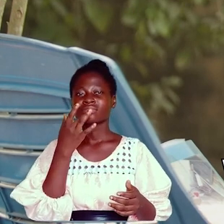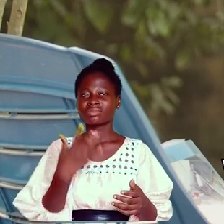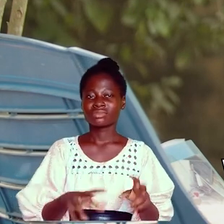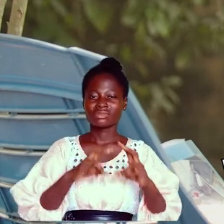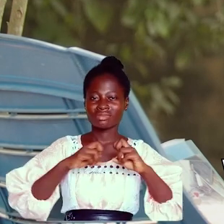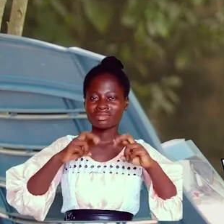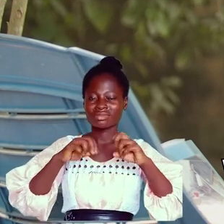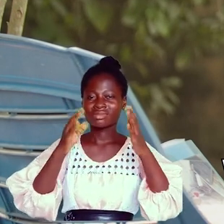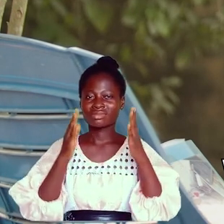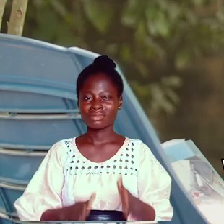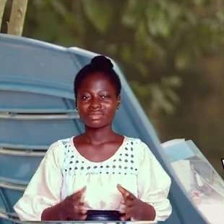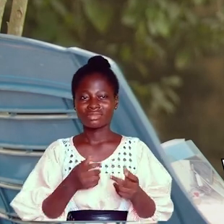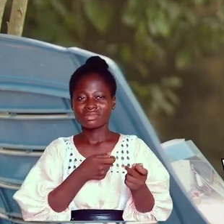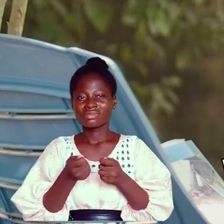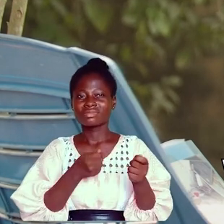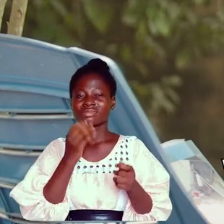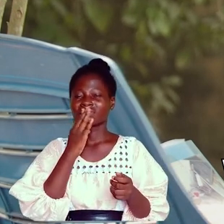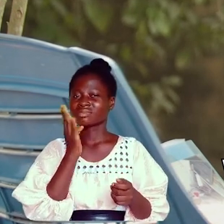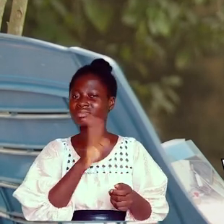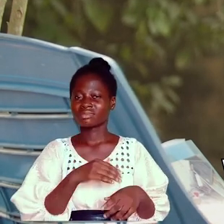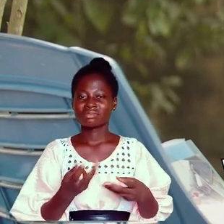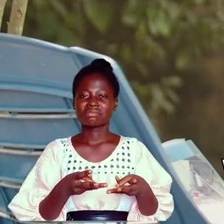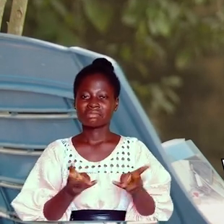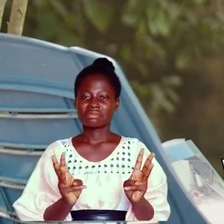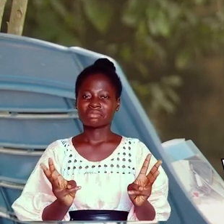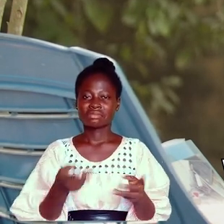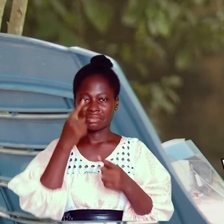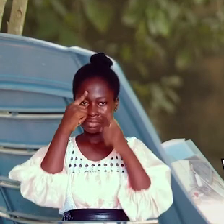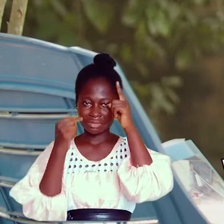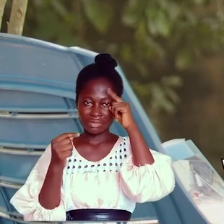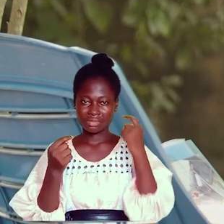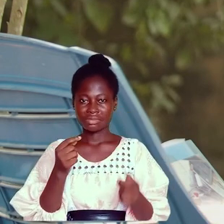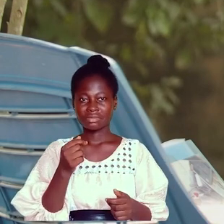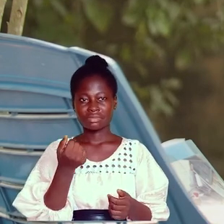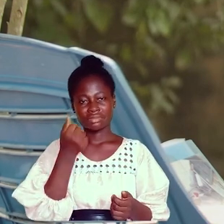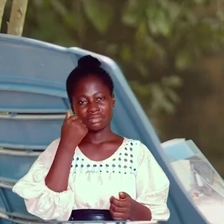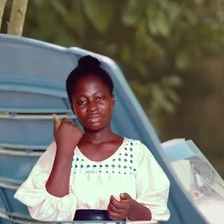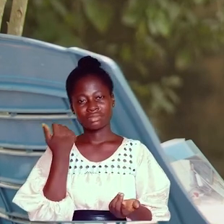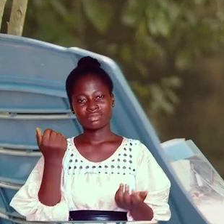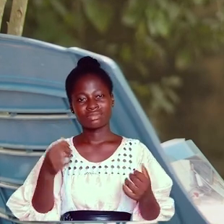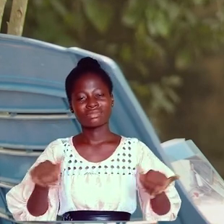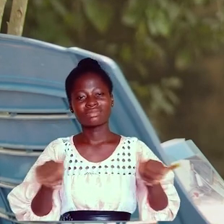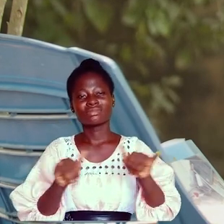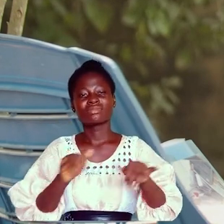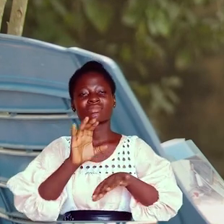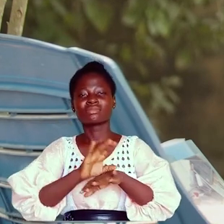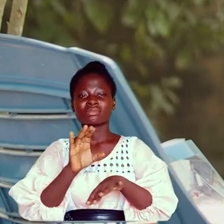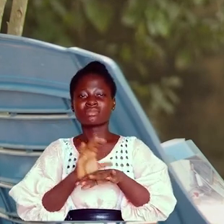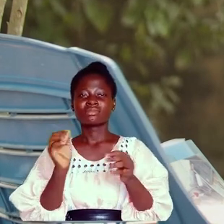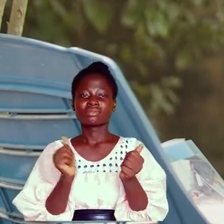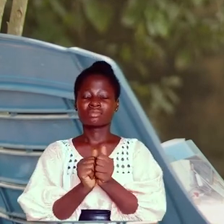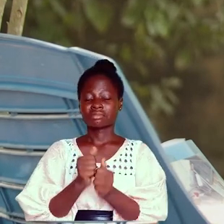the case to the police, unfortunately, the investigator handled the case badly. All because the lady